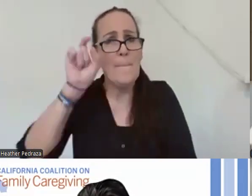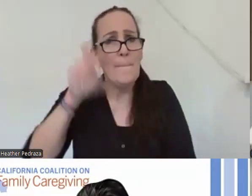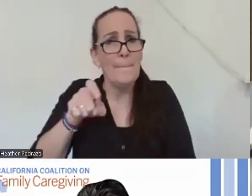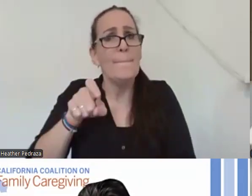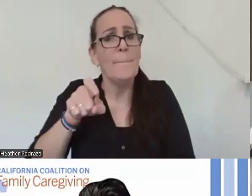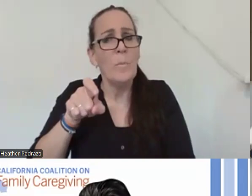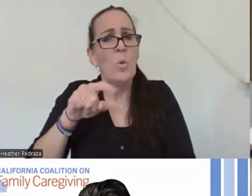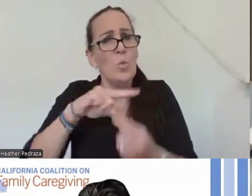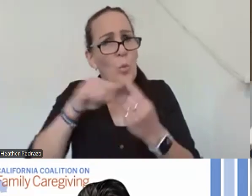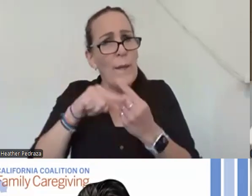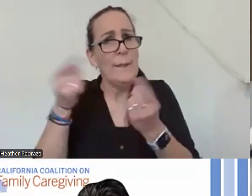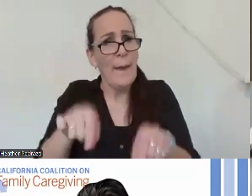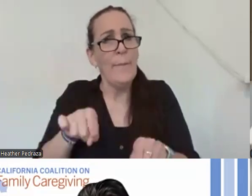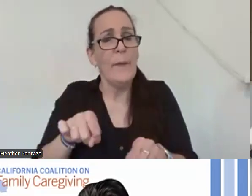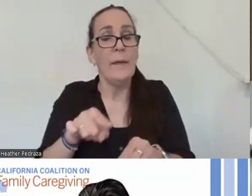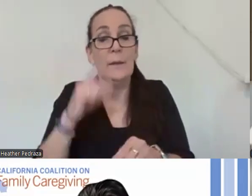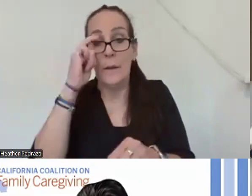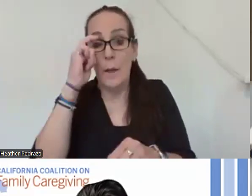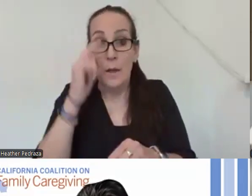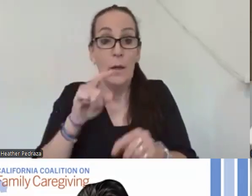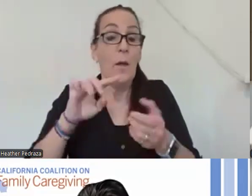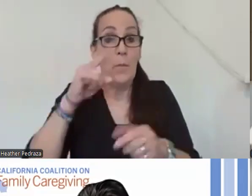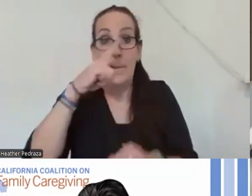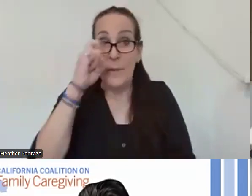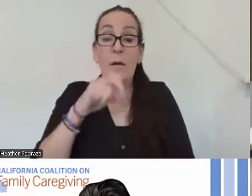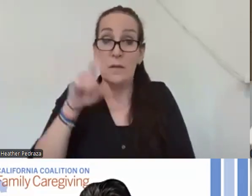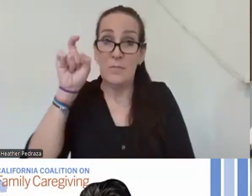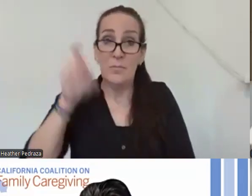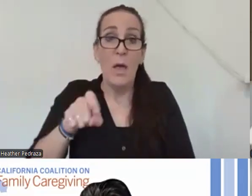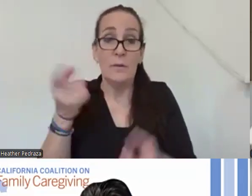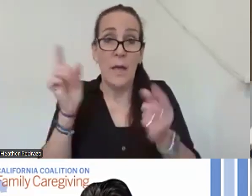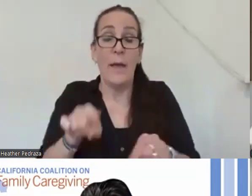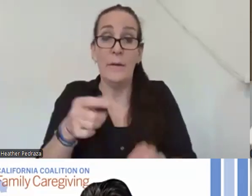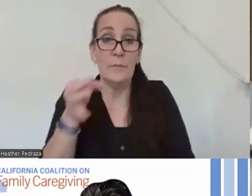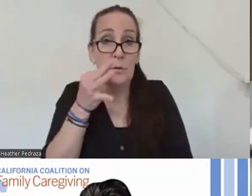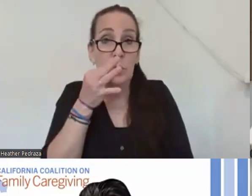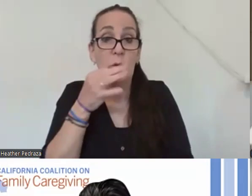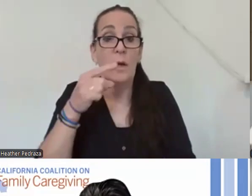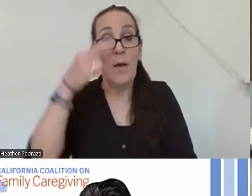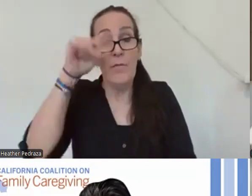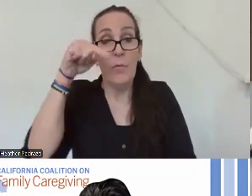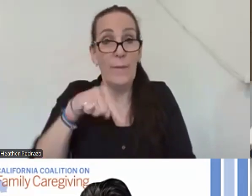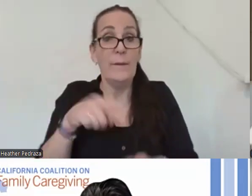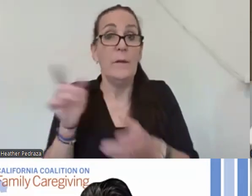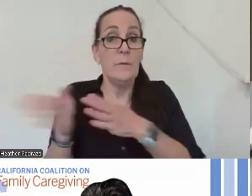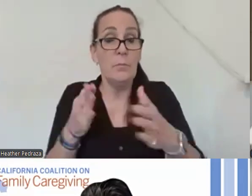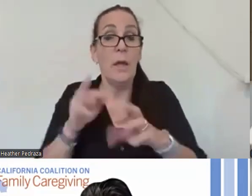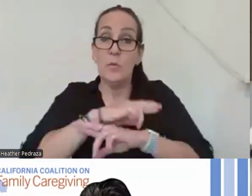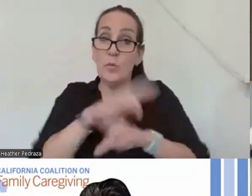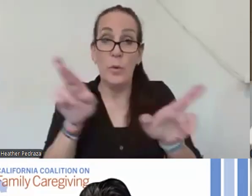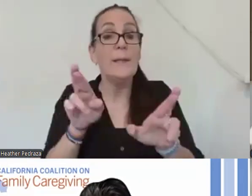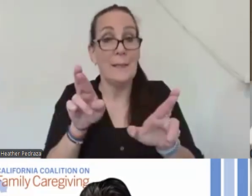exactly is that happening? Because that needs to happen soon in order for these plans to be ready to take on these high